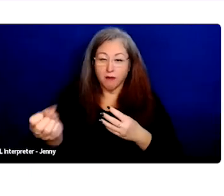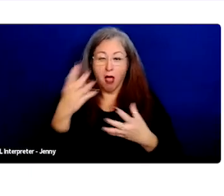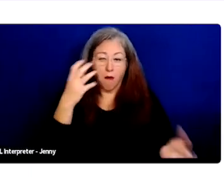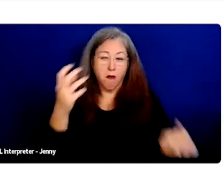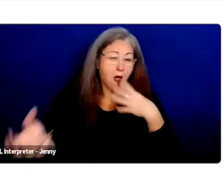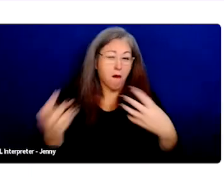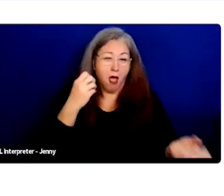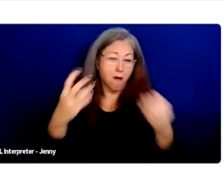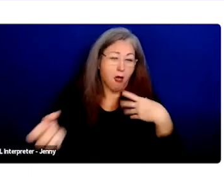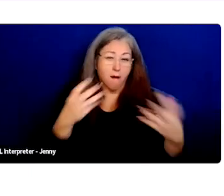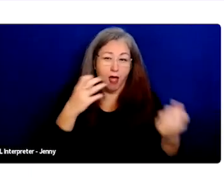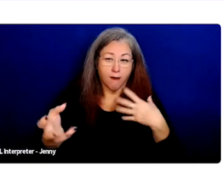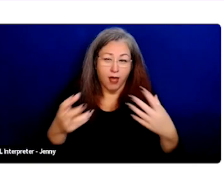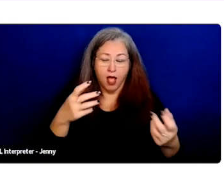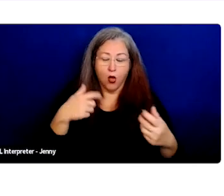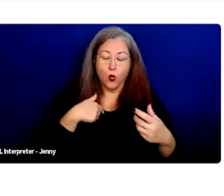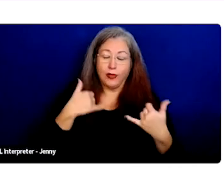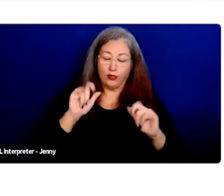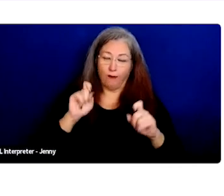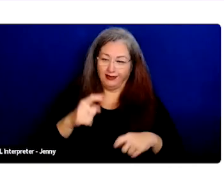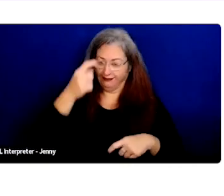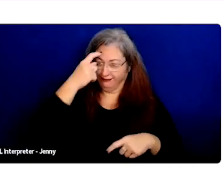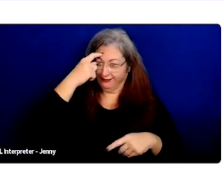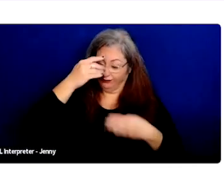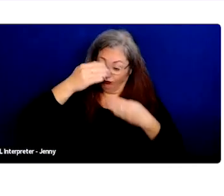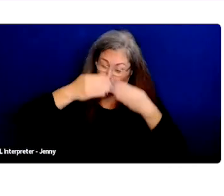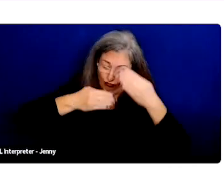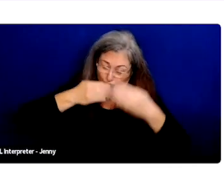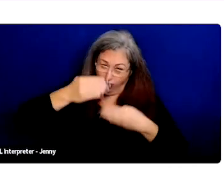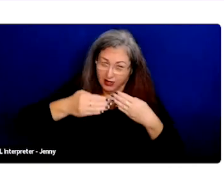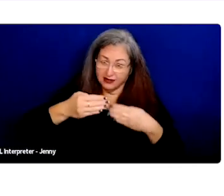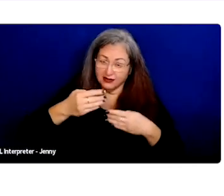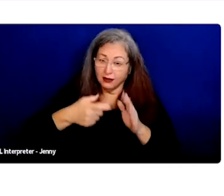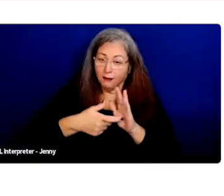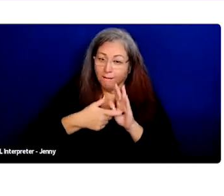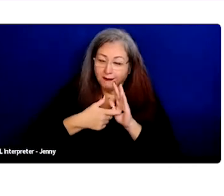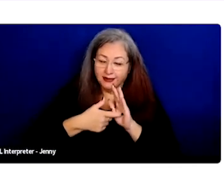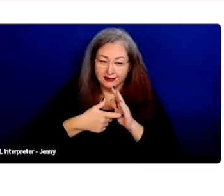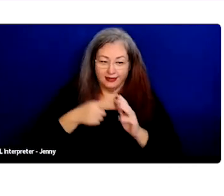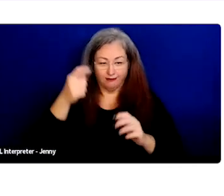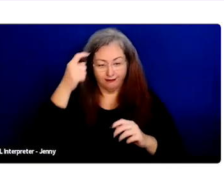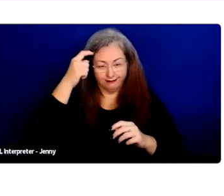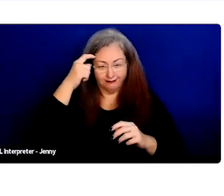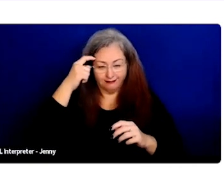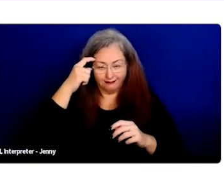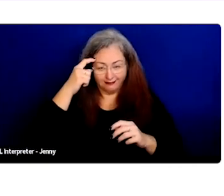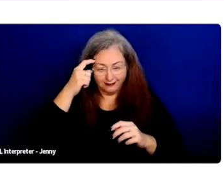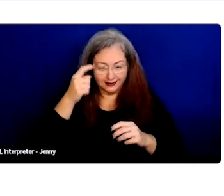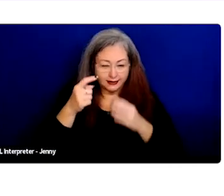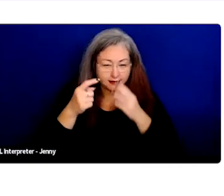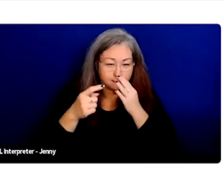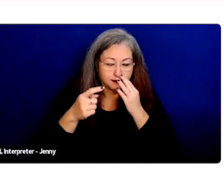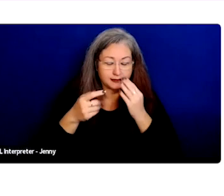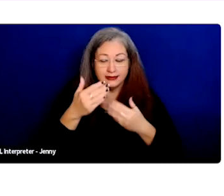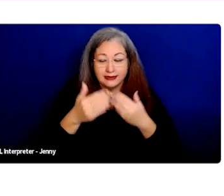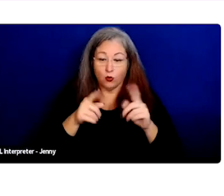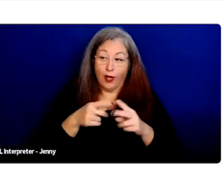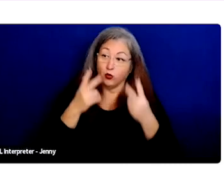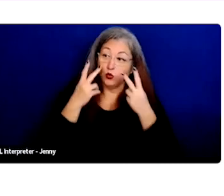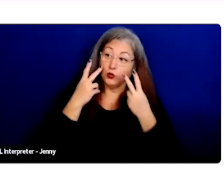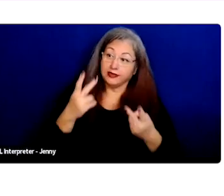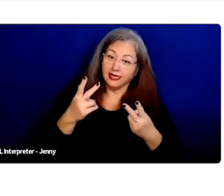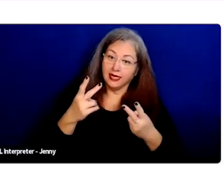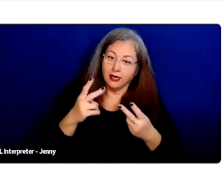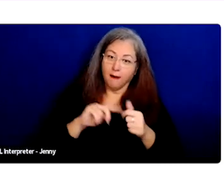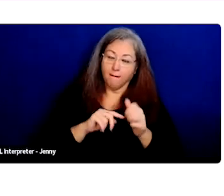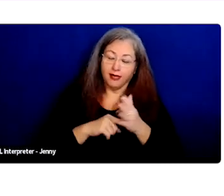that has to be processed, right? Because there's a cognitive experience that happens when we see something, right? That